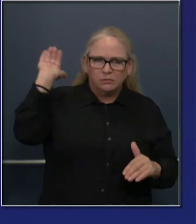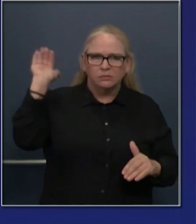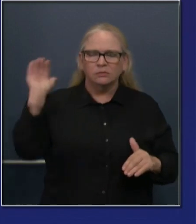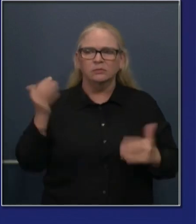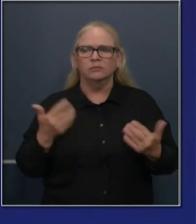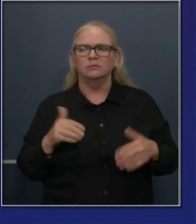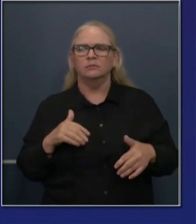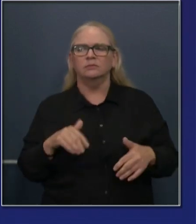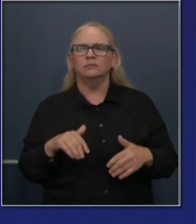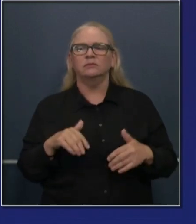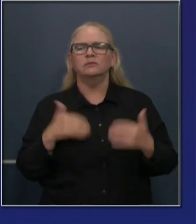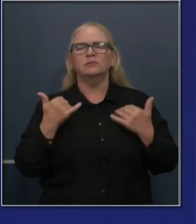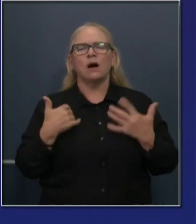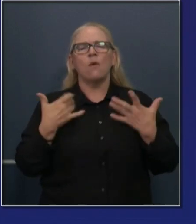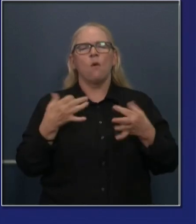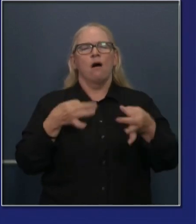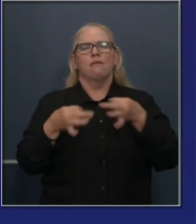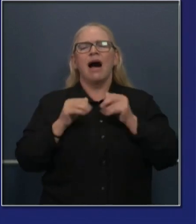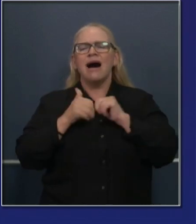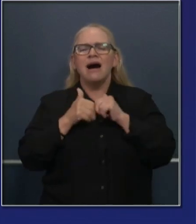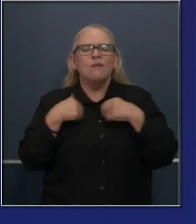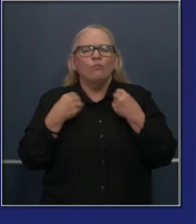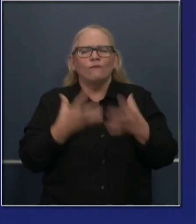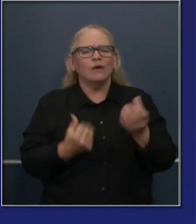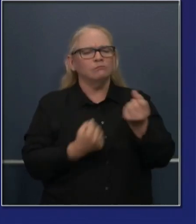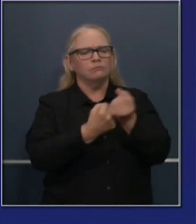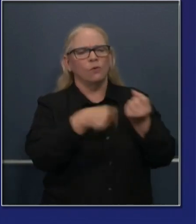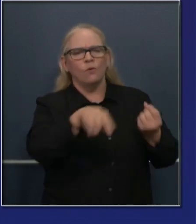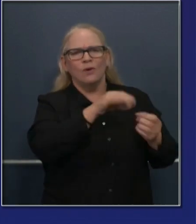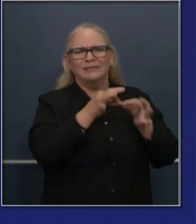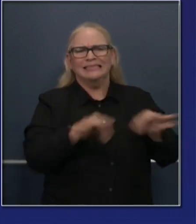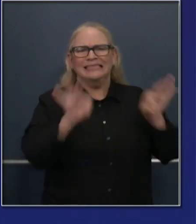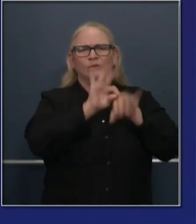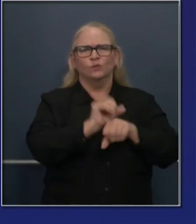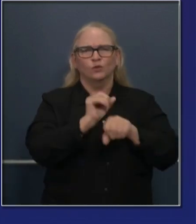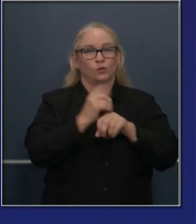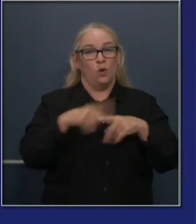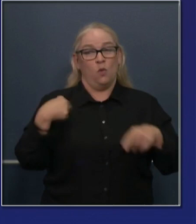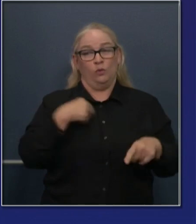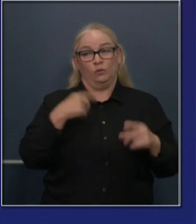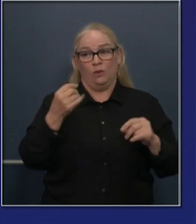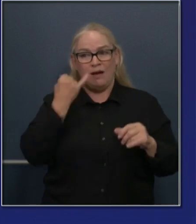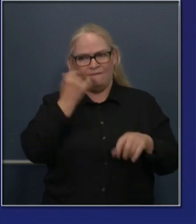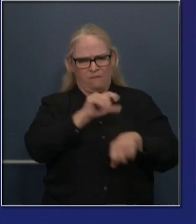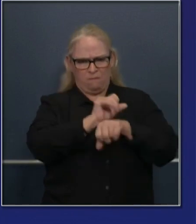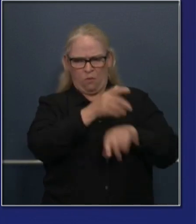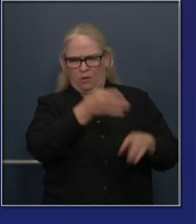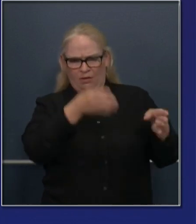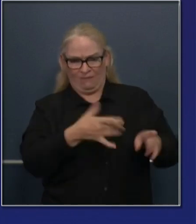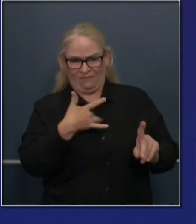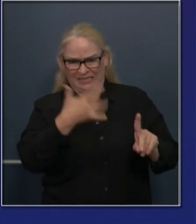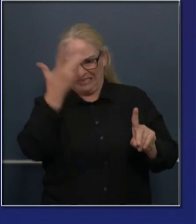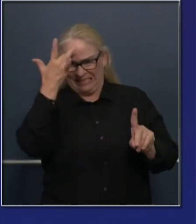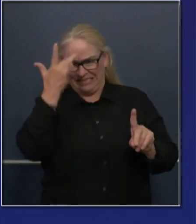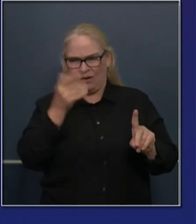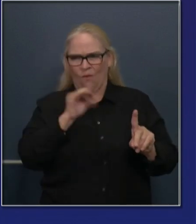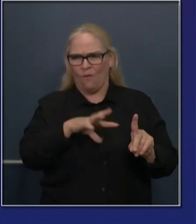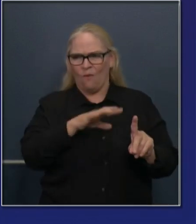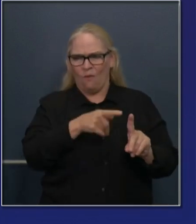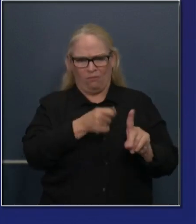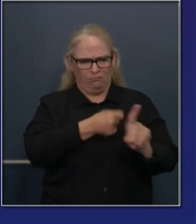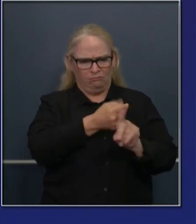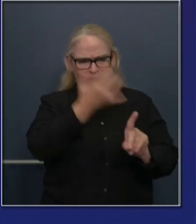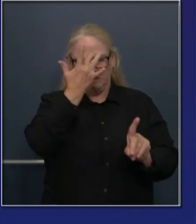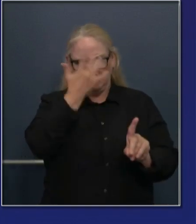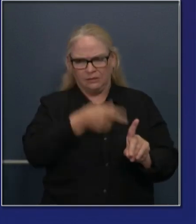measures. Foundationally, the most important thing we can do is if someone is sick or feeling sick or has been exposed to the virus, we've got to give